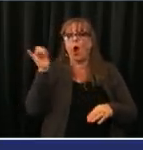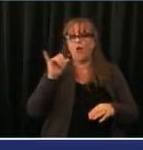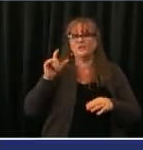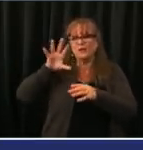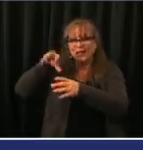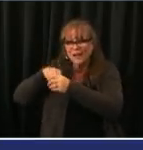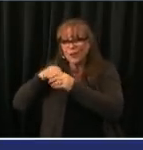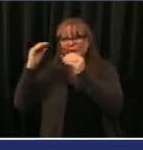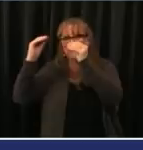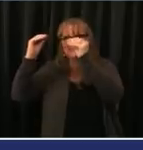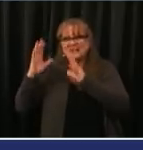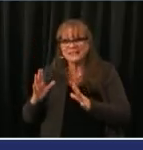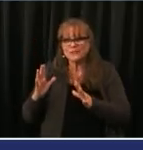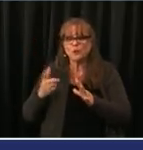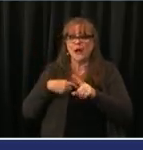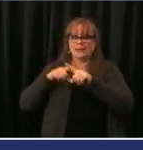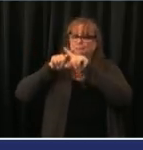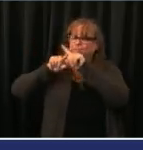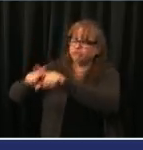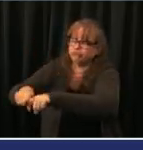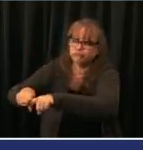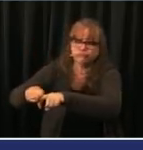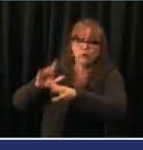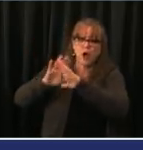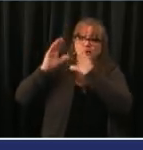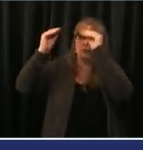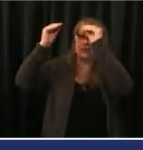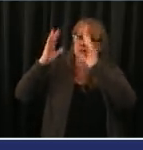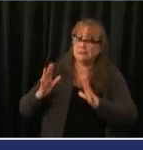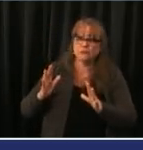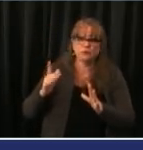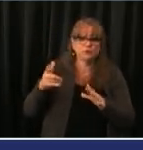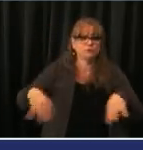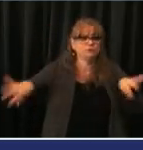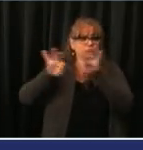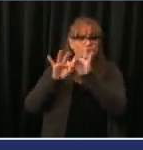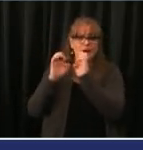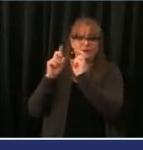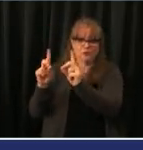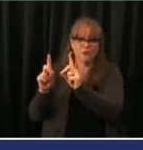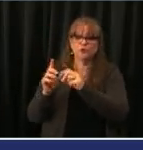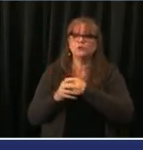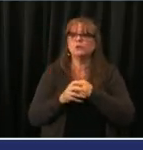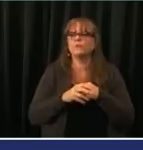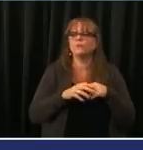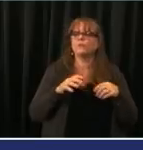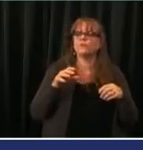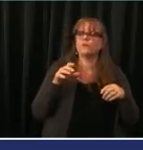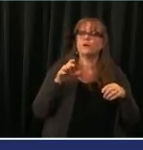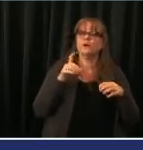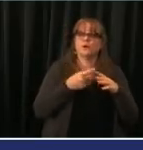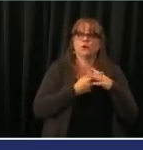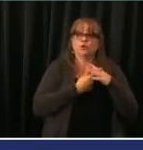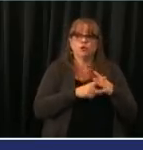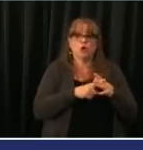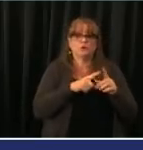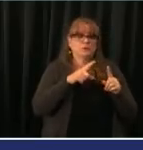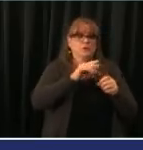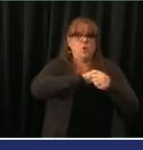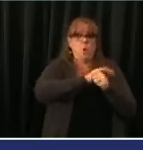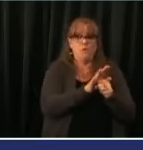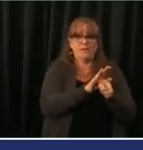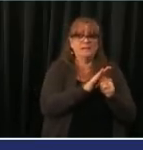future and for our work today. Since the early days of this pandemic, our decisions are driven by data and the best information we have. Any of these are subject